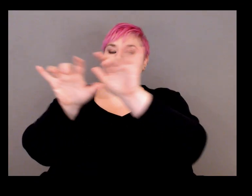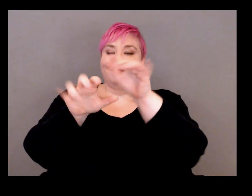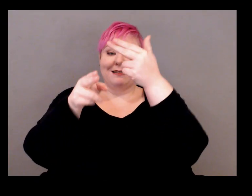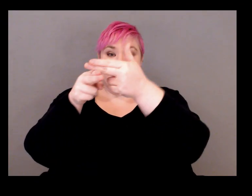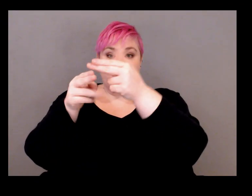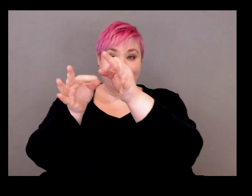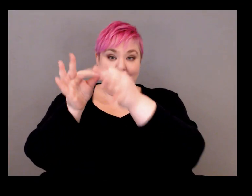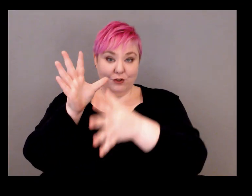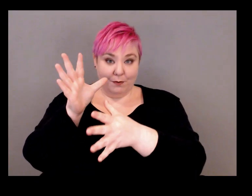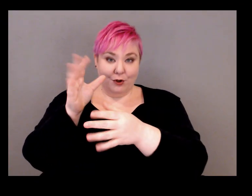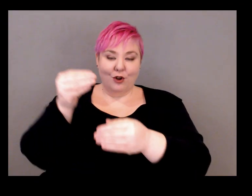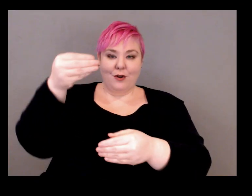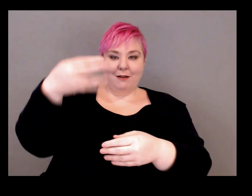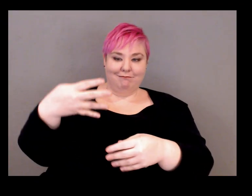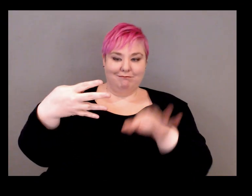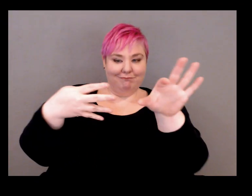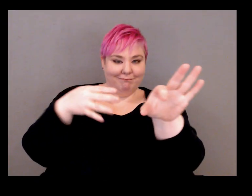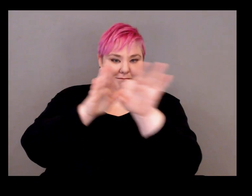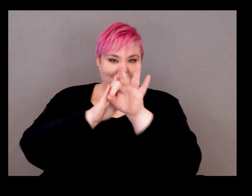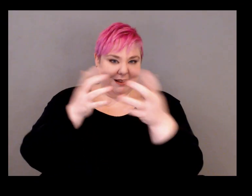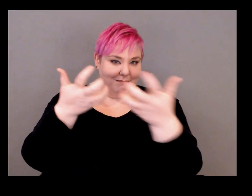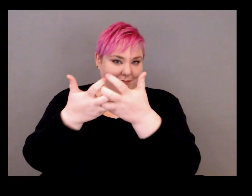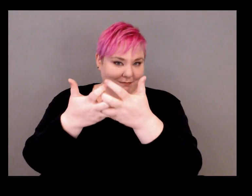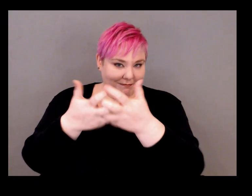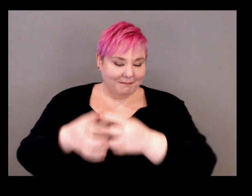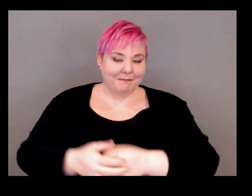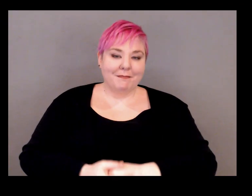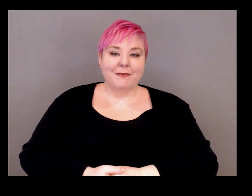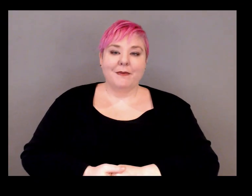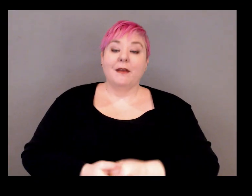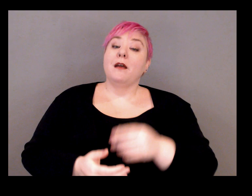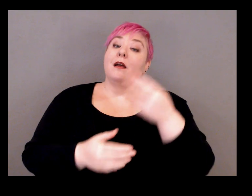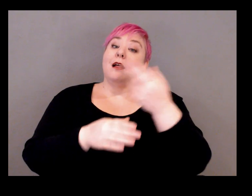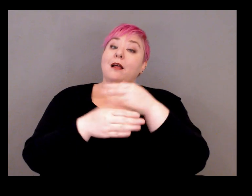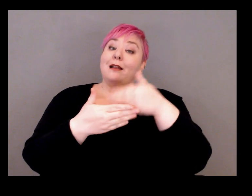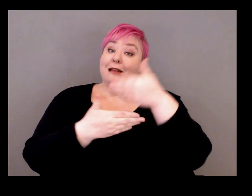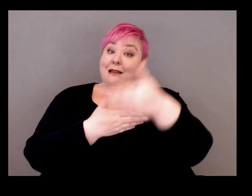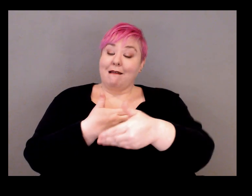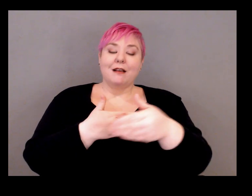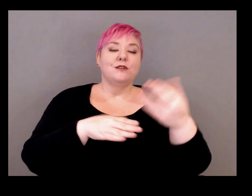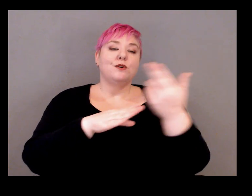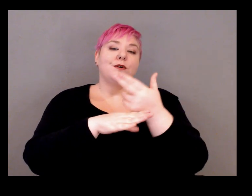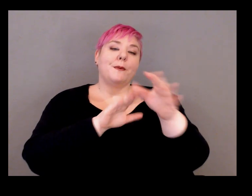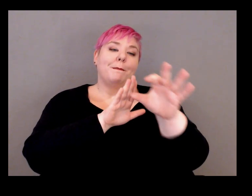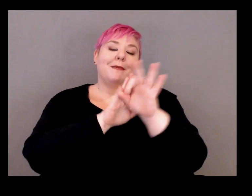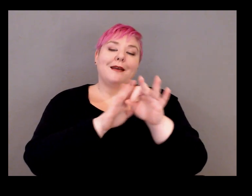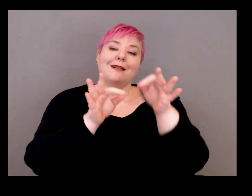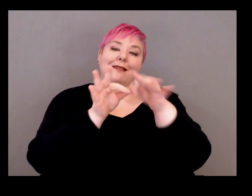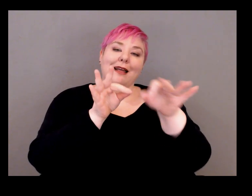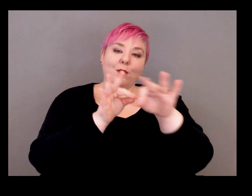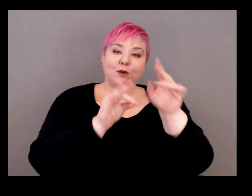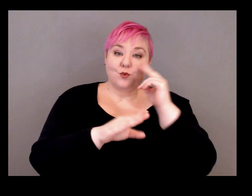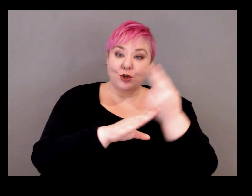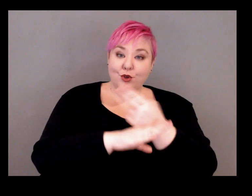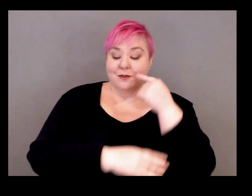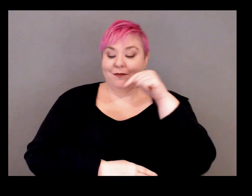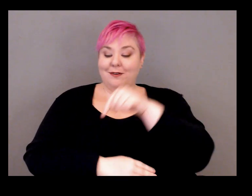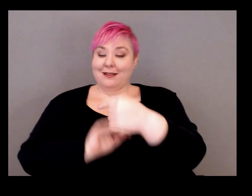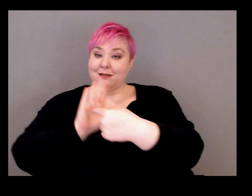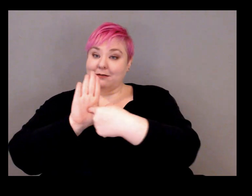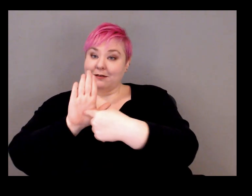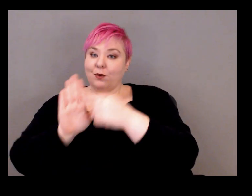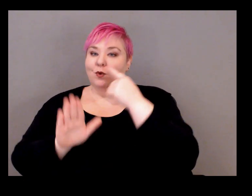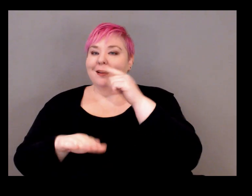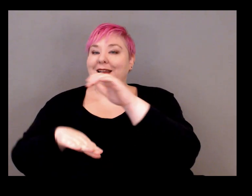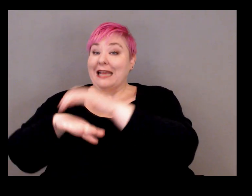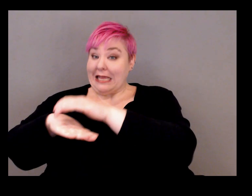their appropriate profile. Next, choose the languages the interpreter will be working between. For example, in this demo, we'll leave it for English